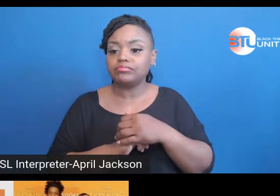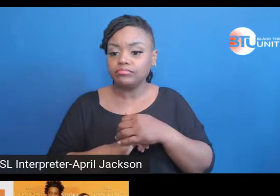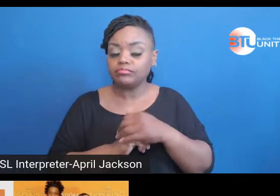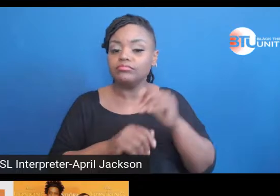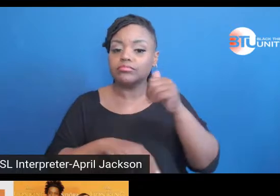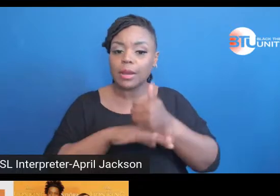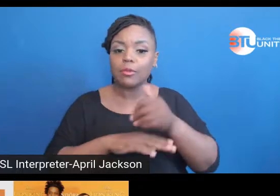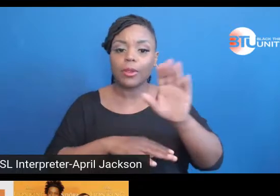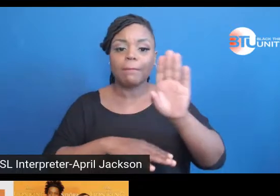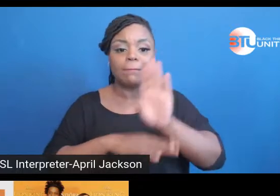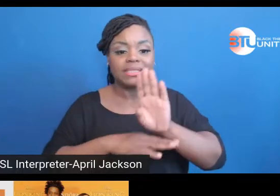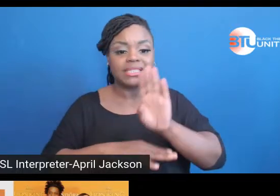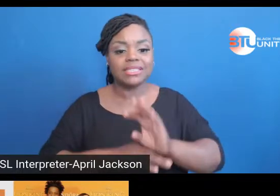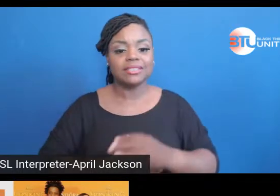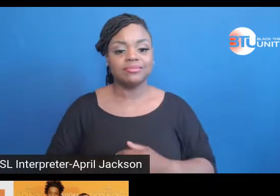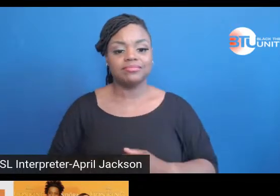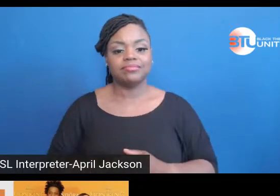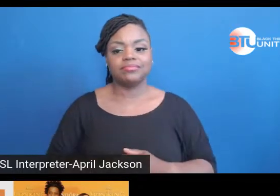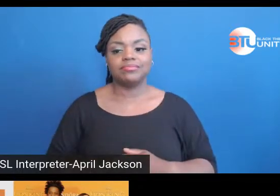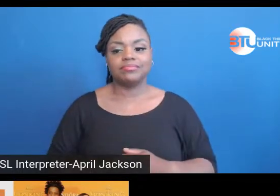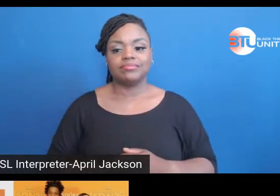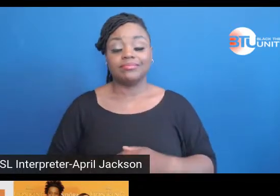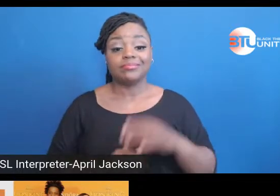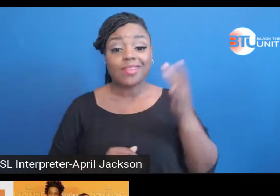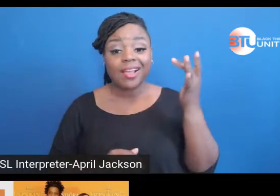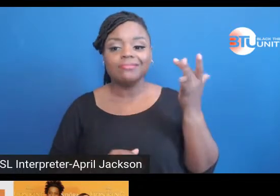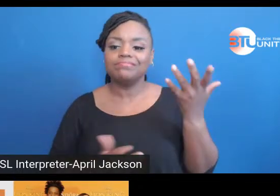do that, you have some additional protections.